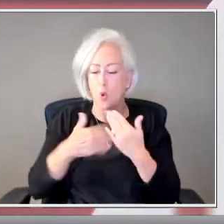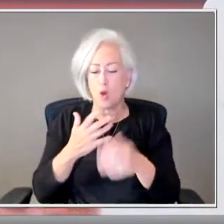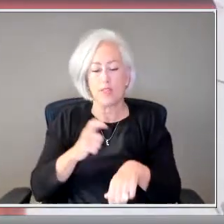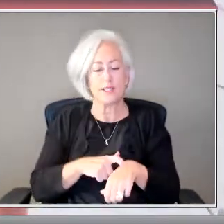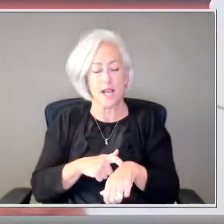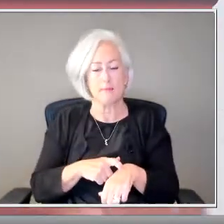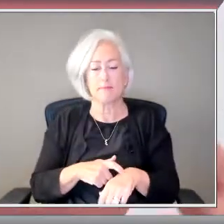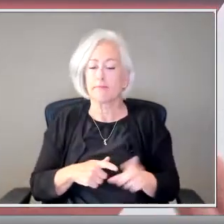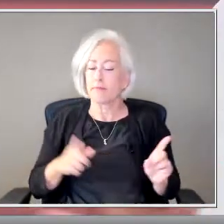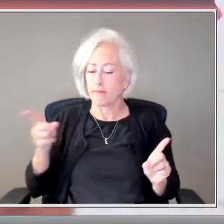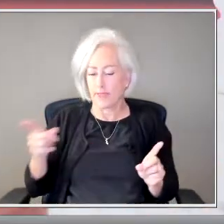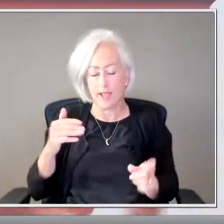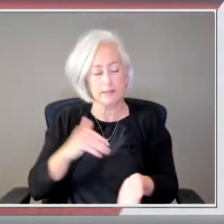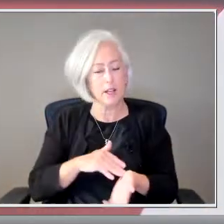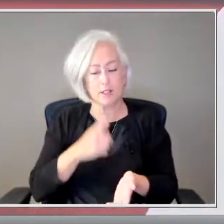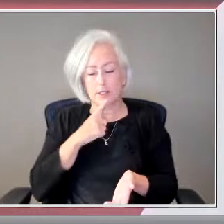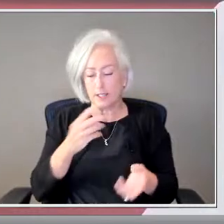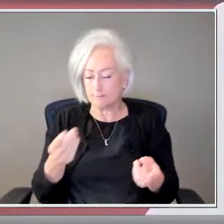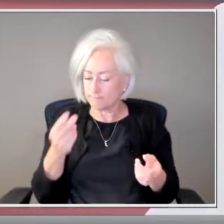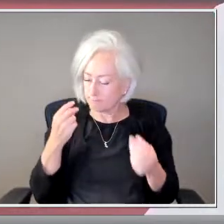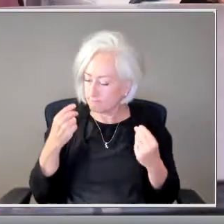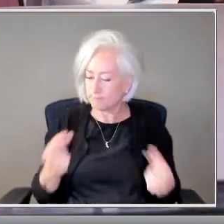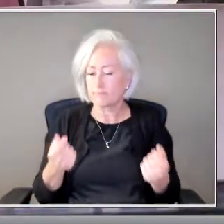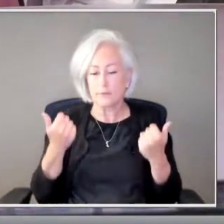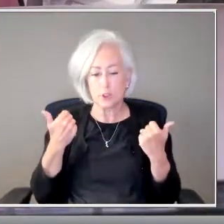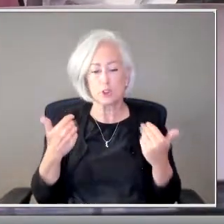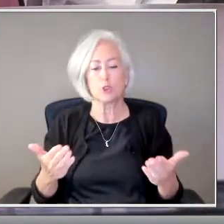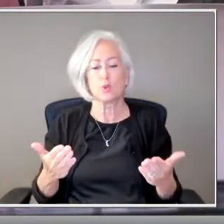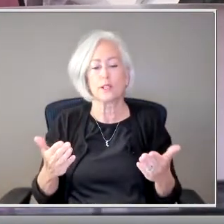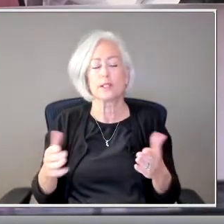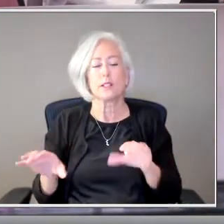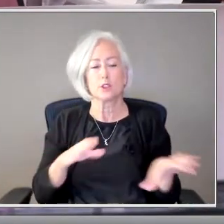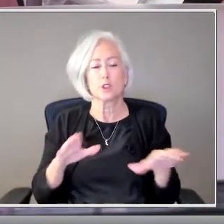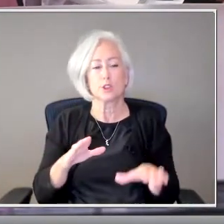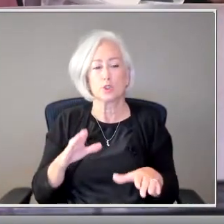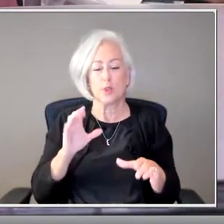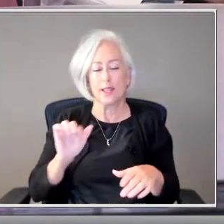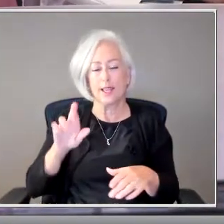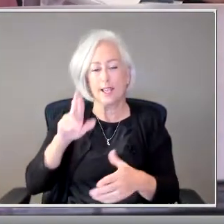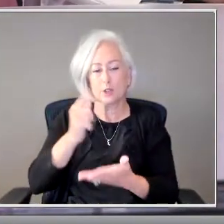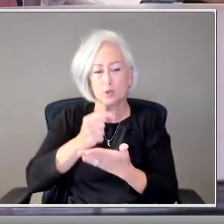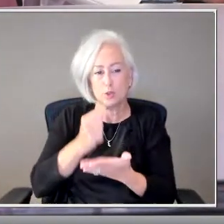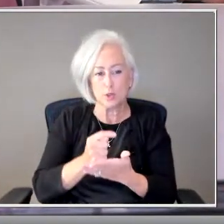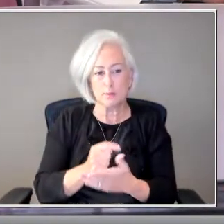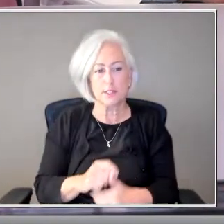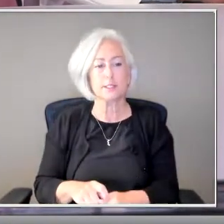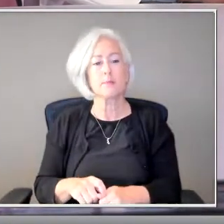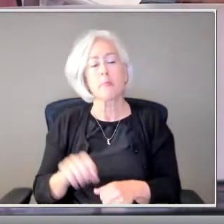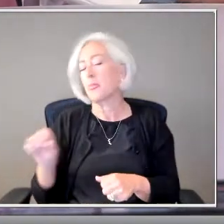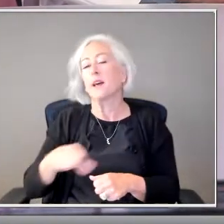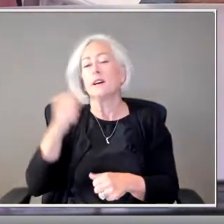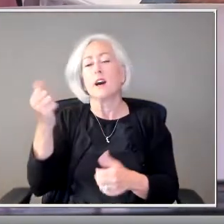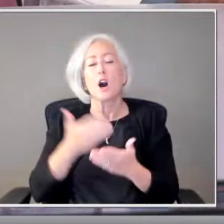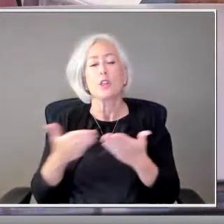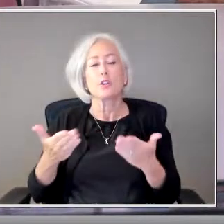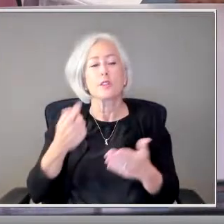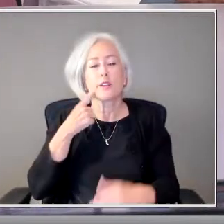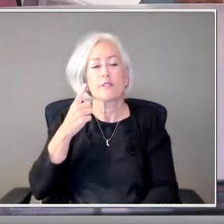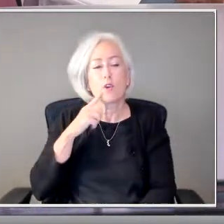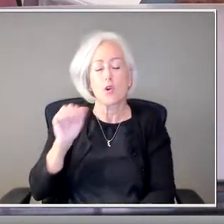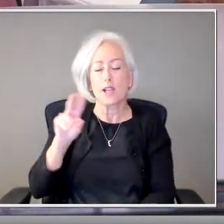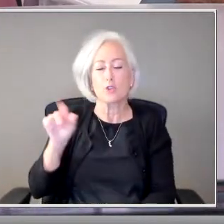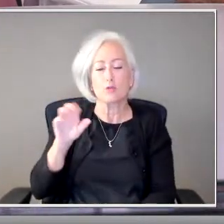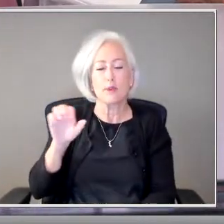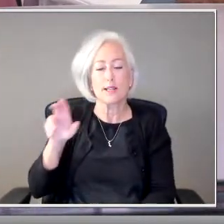benefits. Safer path, get the cancer treatment. So we do that, and now there are other things we can do for adriamycin. Some things are